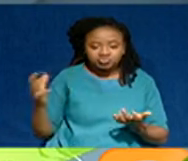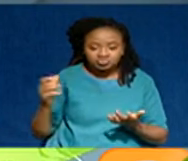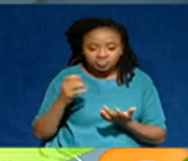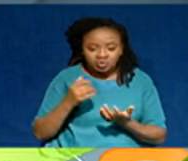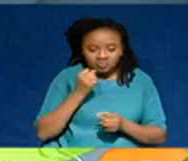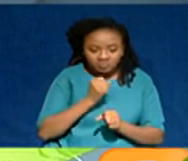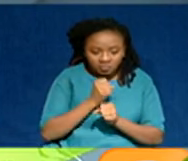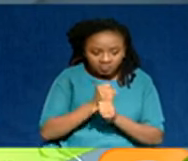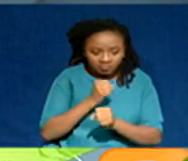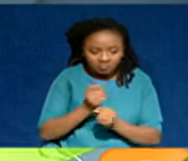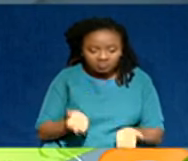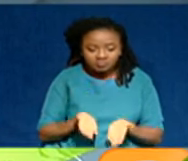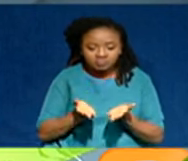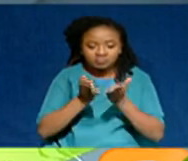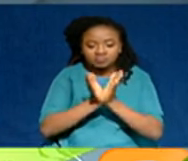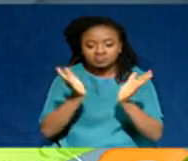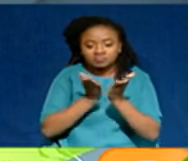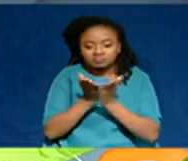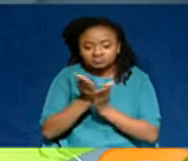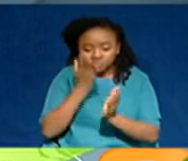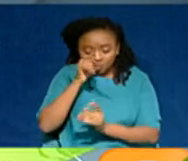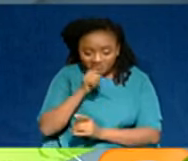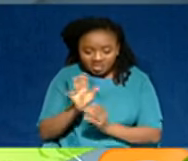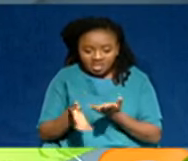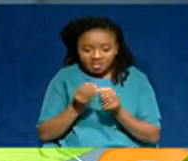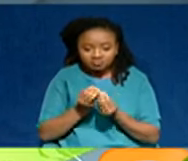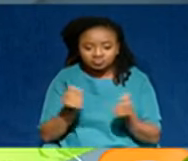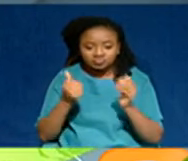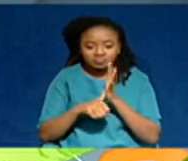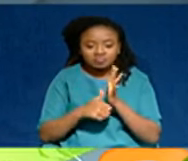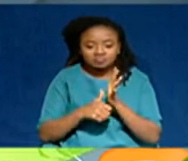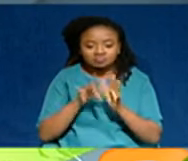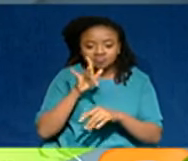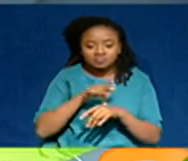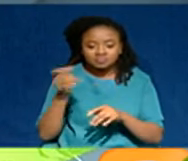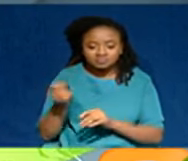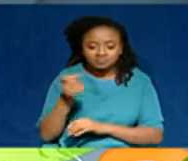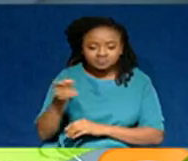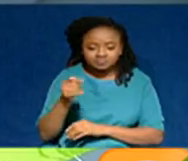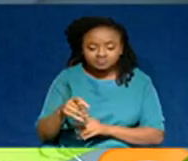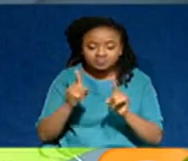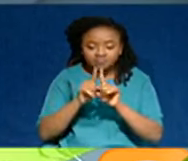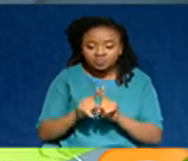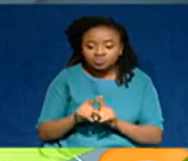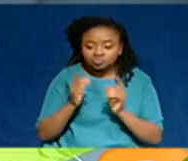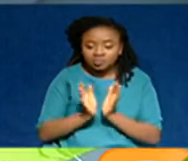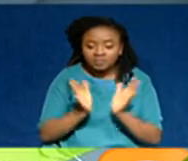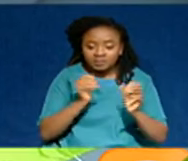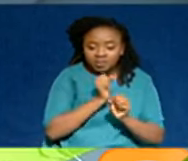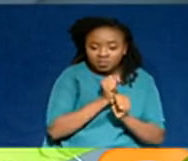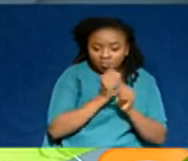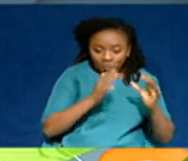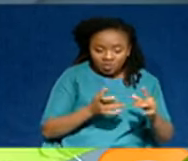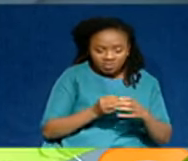in public service as part of efforts to address the crisis of the ballooning wage bill. The number of public officers has grown to over